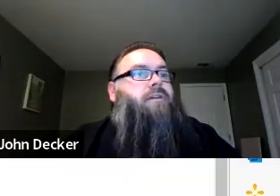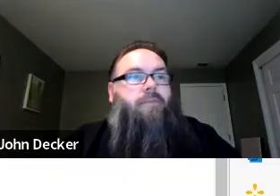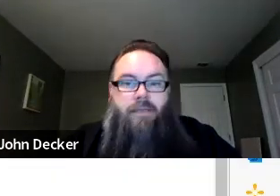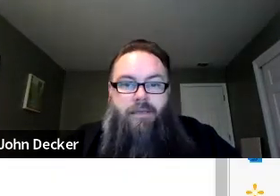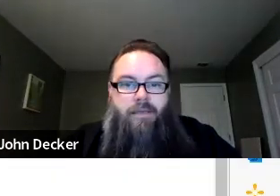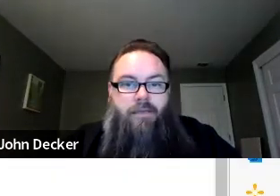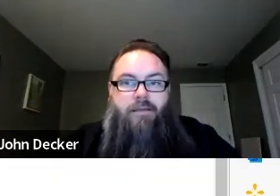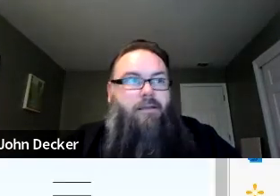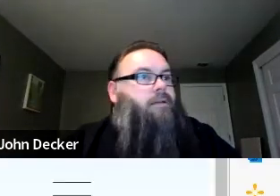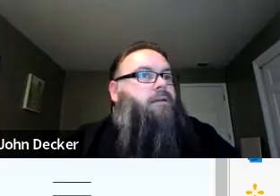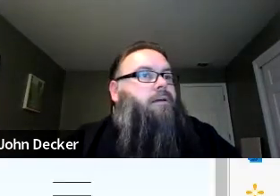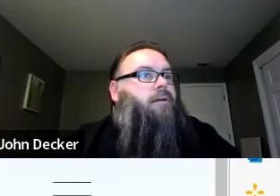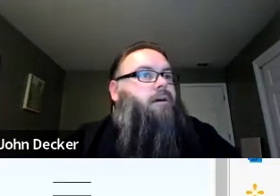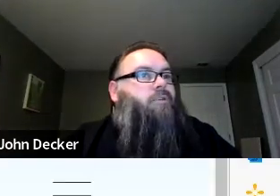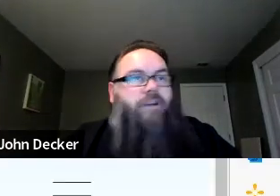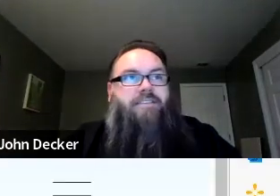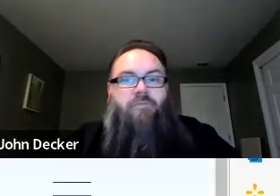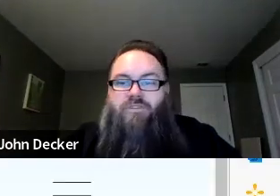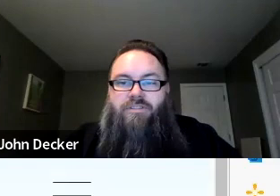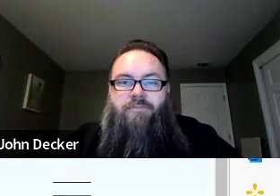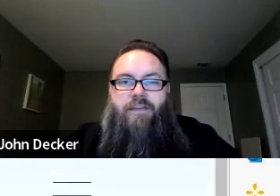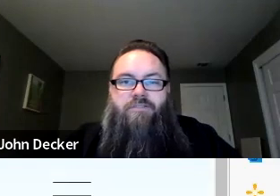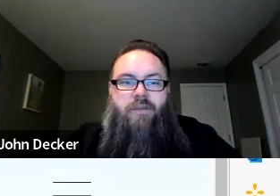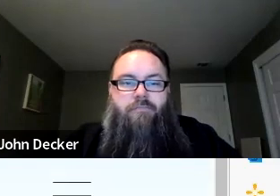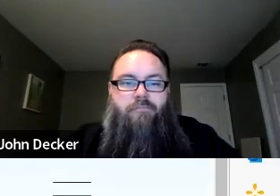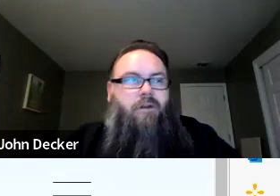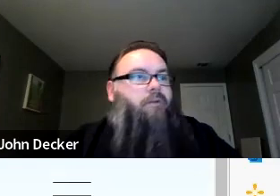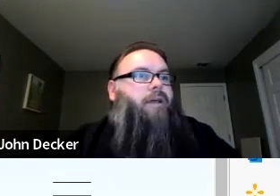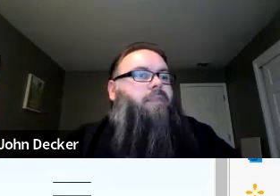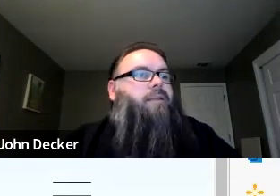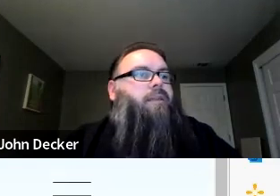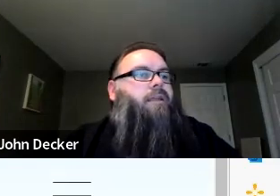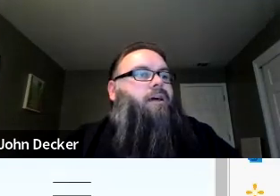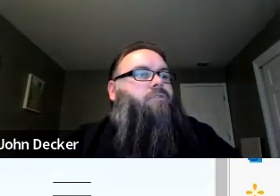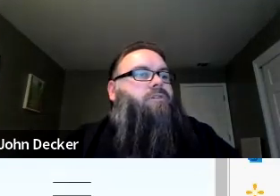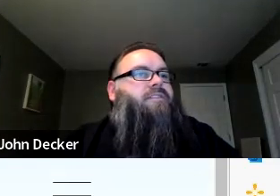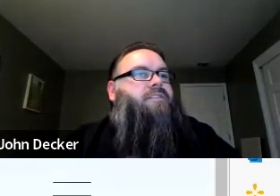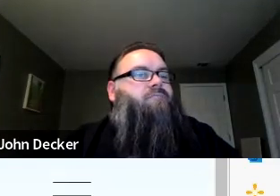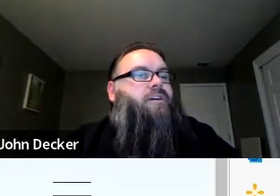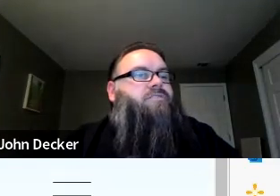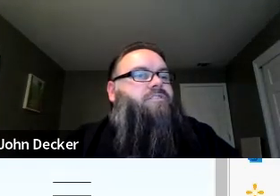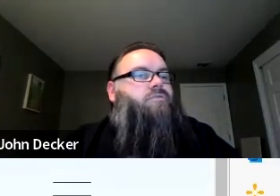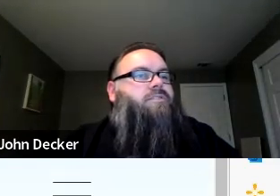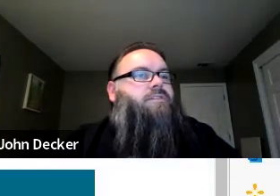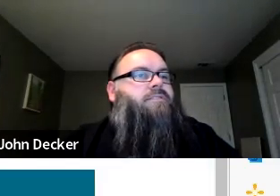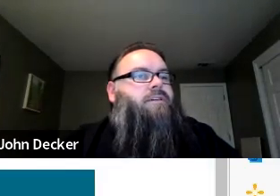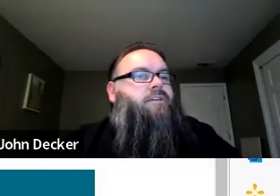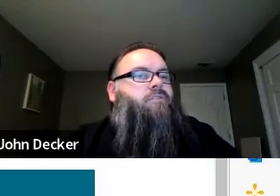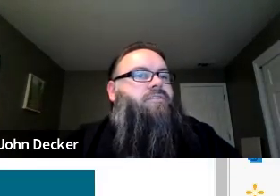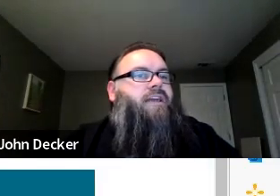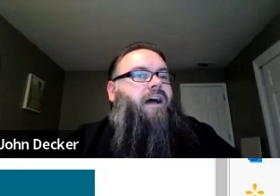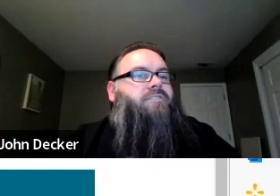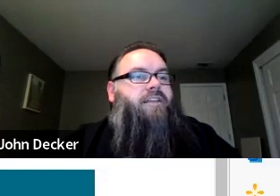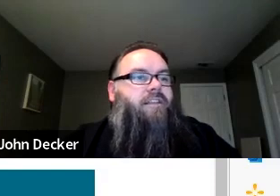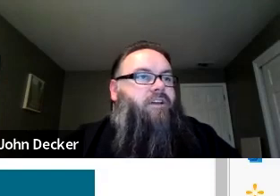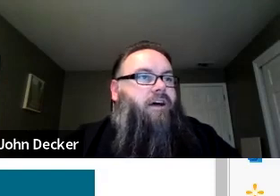resources, and then are you guys seeing the resources page? Yep. All right. And then now you can see the Deaf Plus resources. You